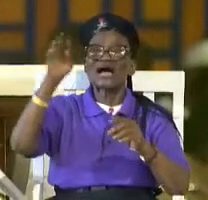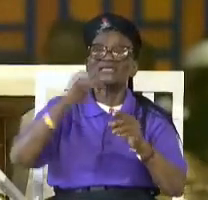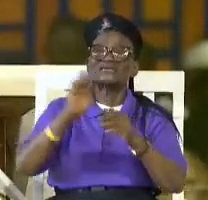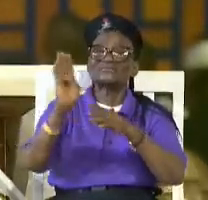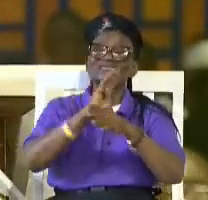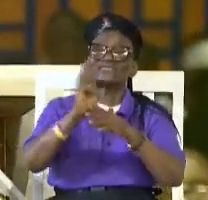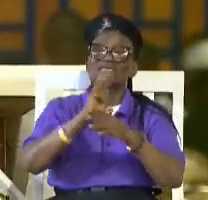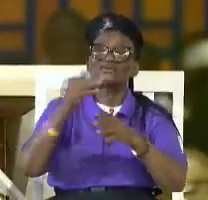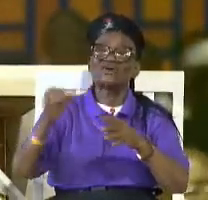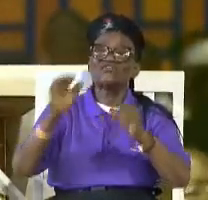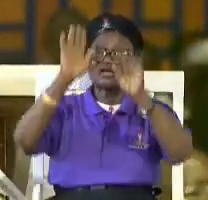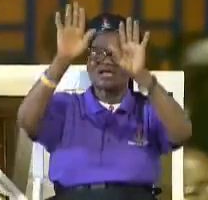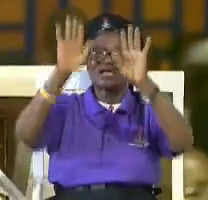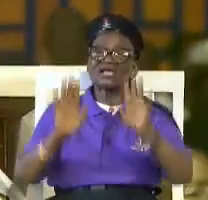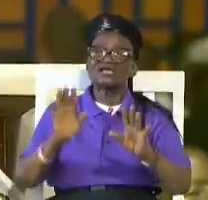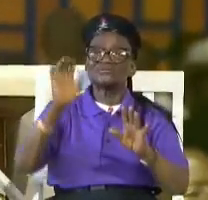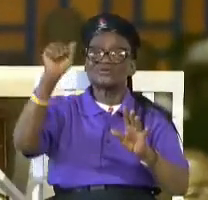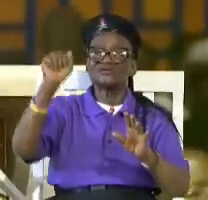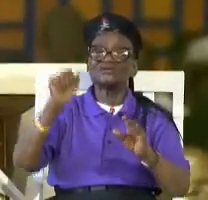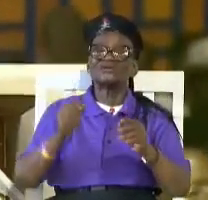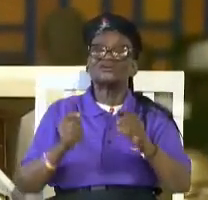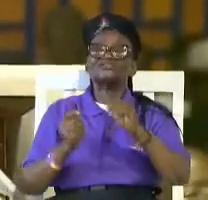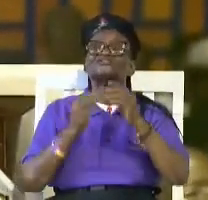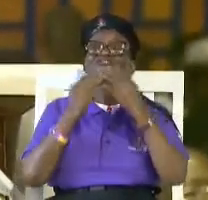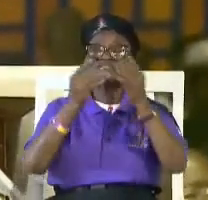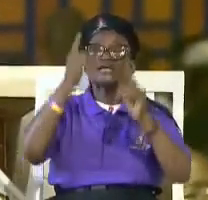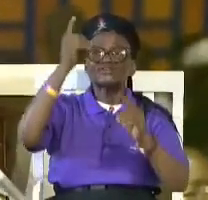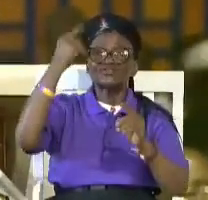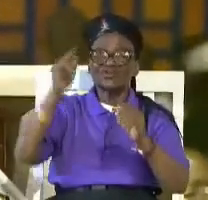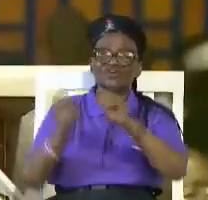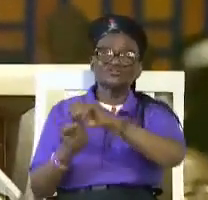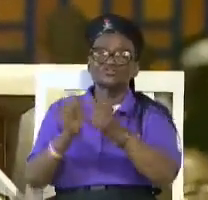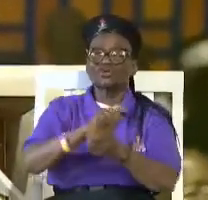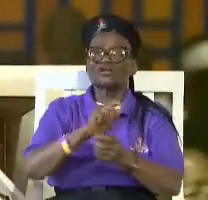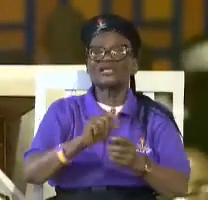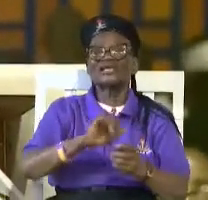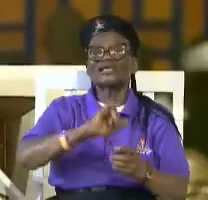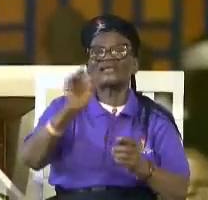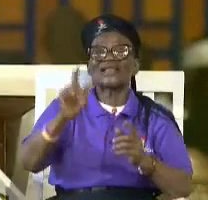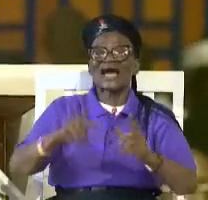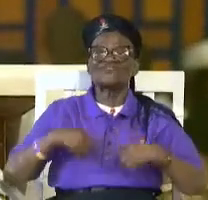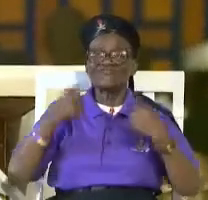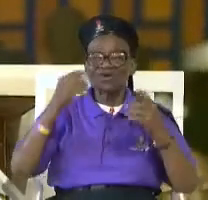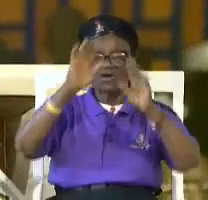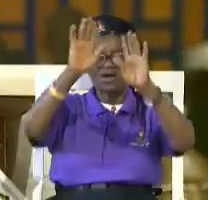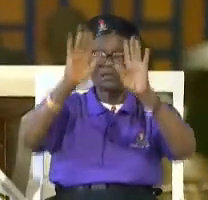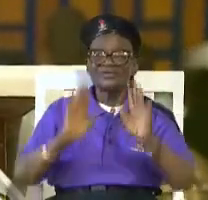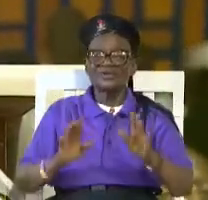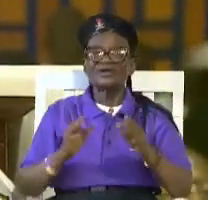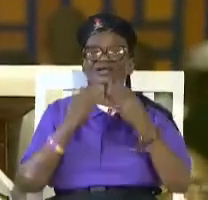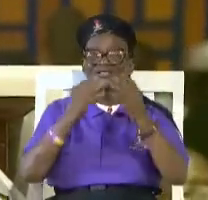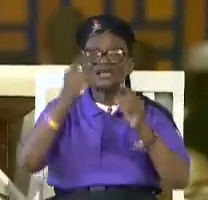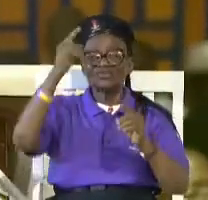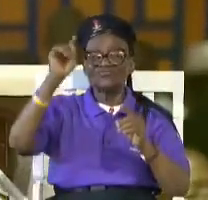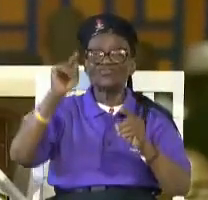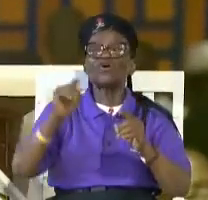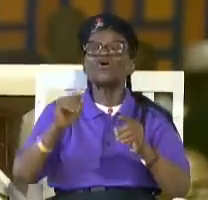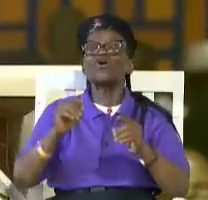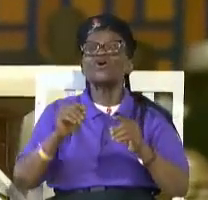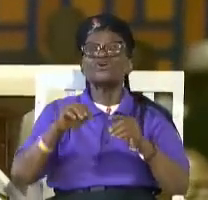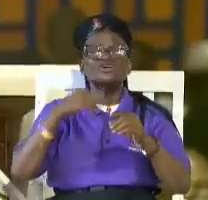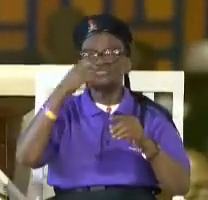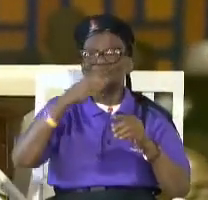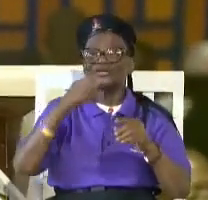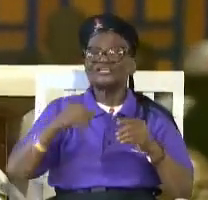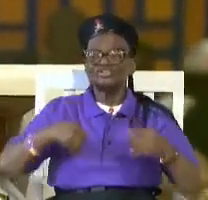miracles. Thank you for turning lives around for good. Thank you for inexplicable joy in families. Thank you